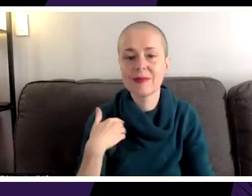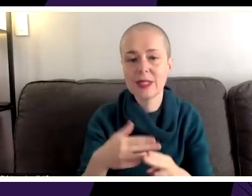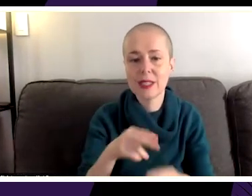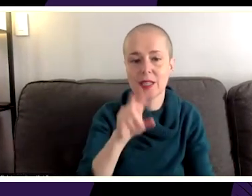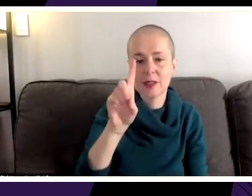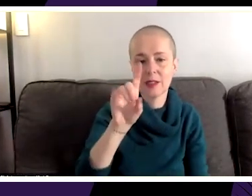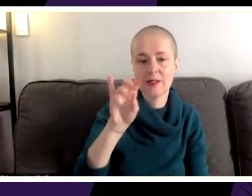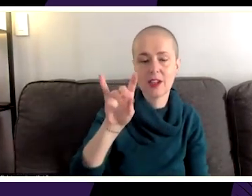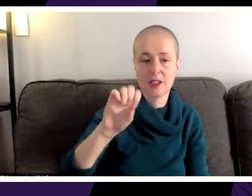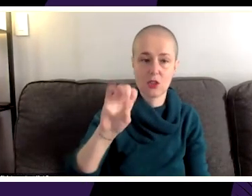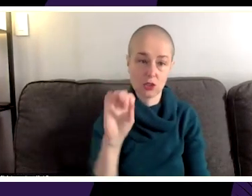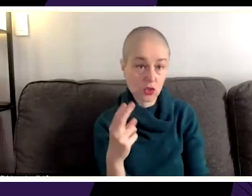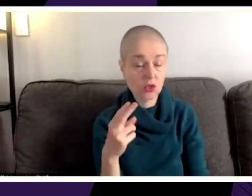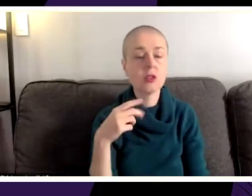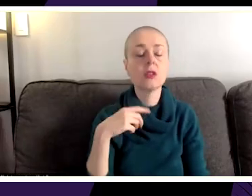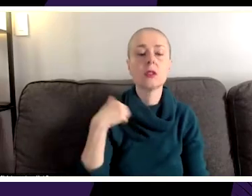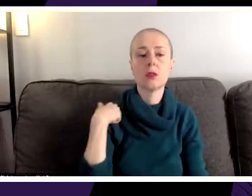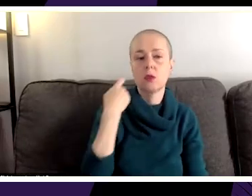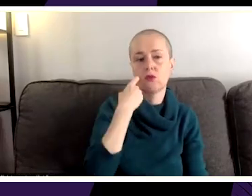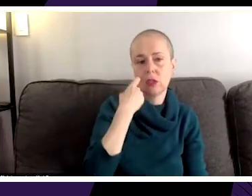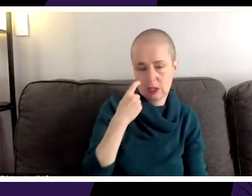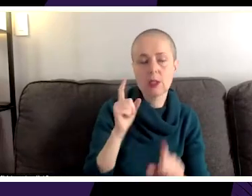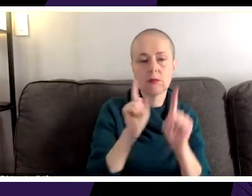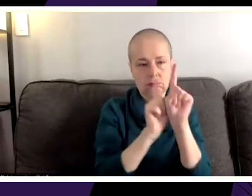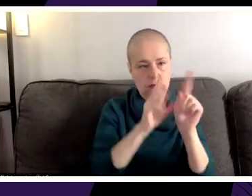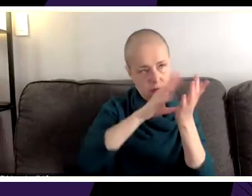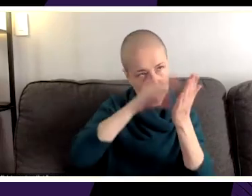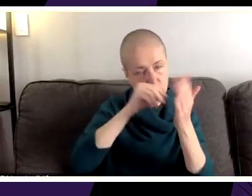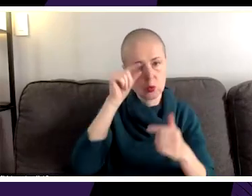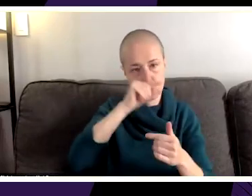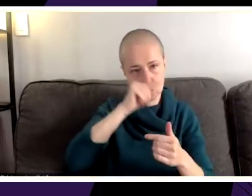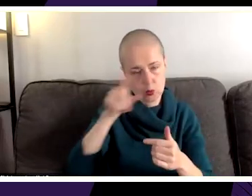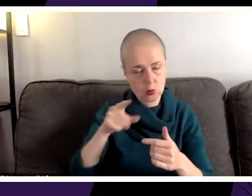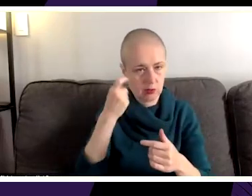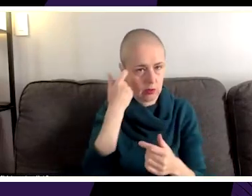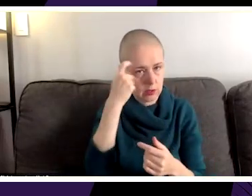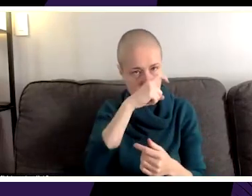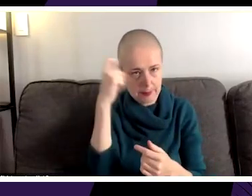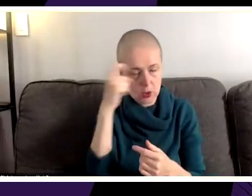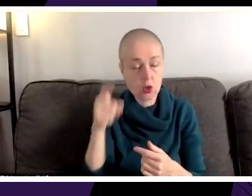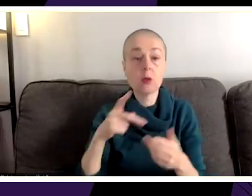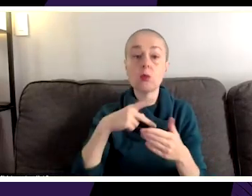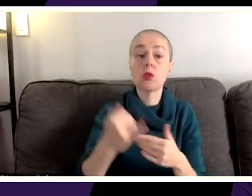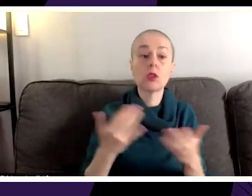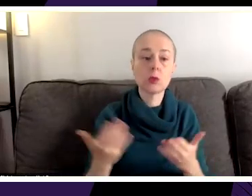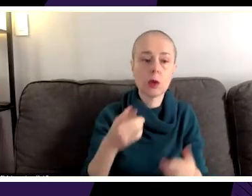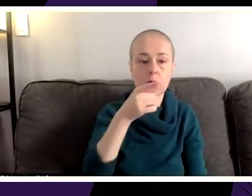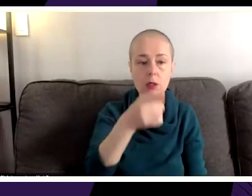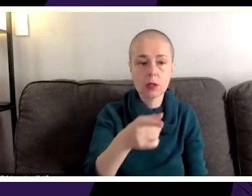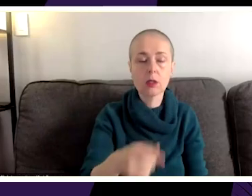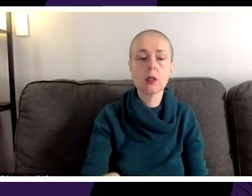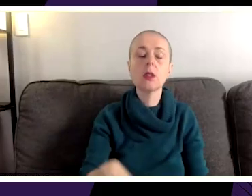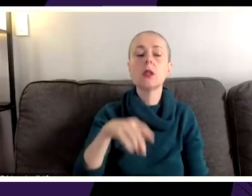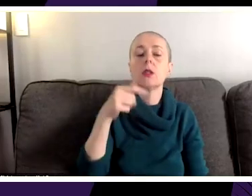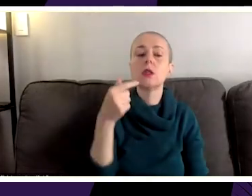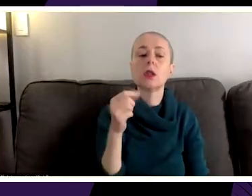was Google Summer of Code mentee this summer with the Processing Foundation, and my project was GitHub Action for